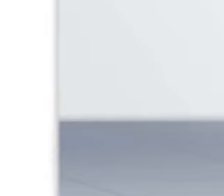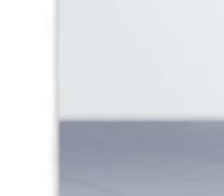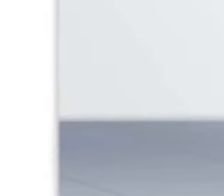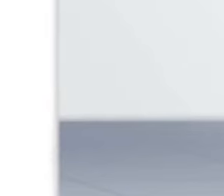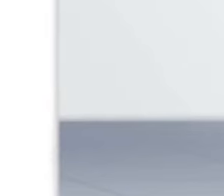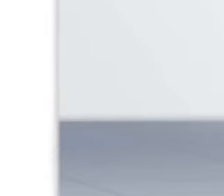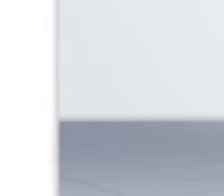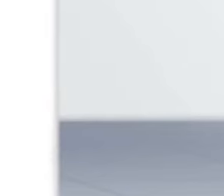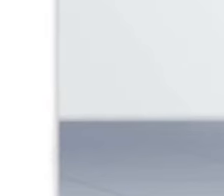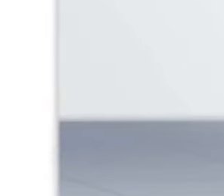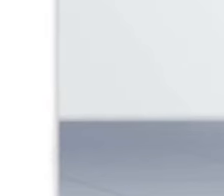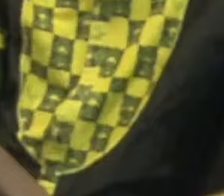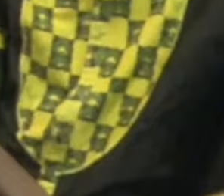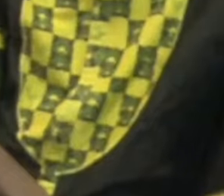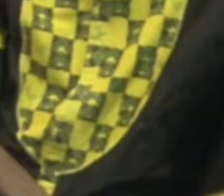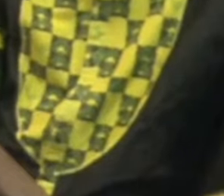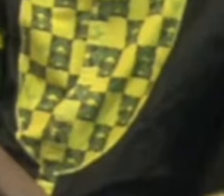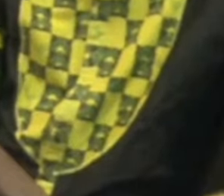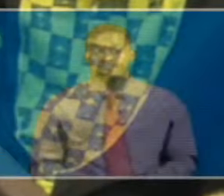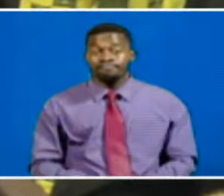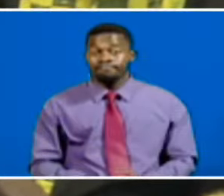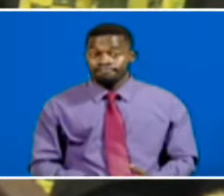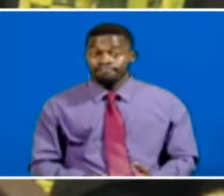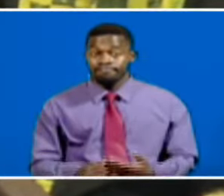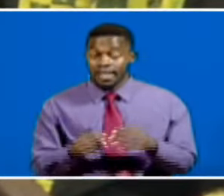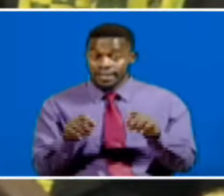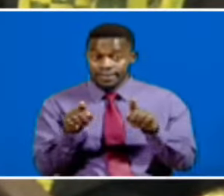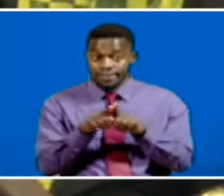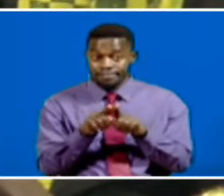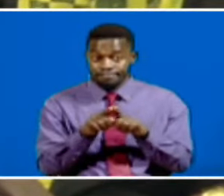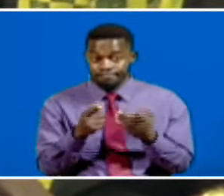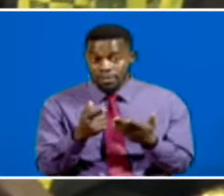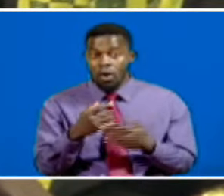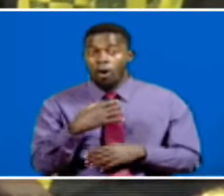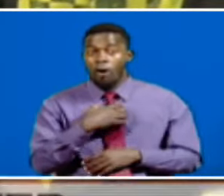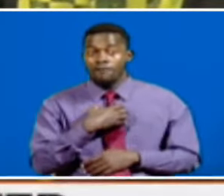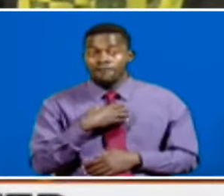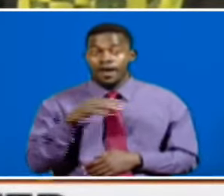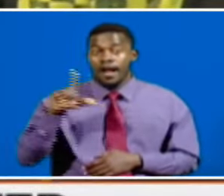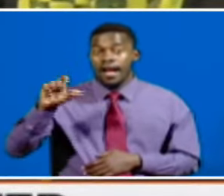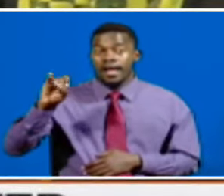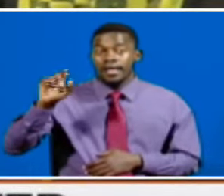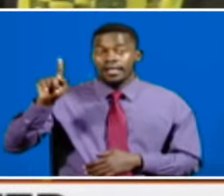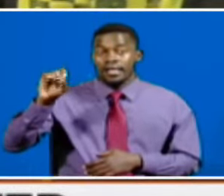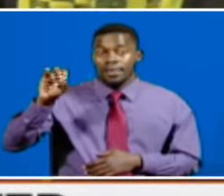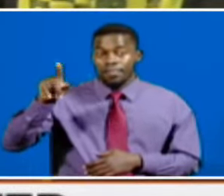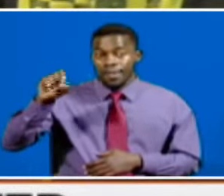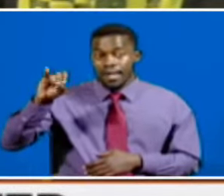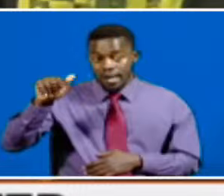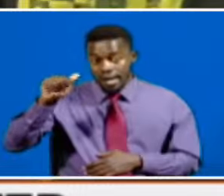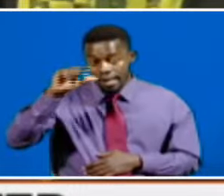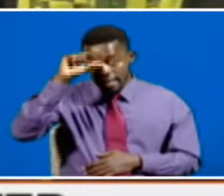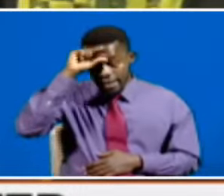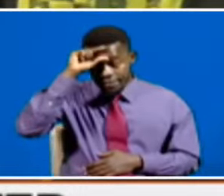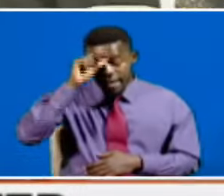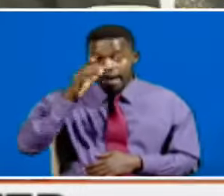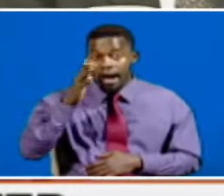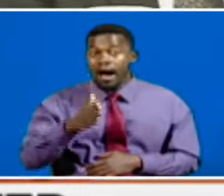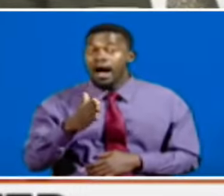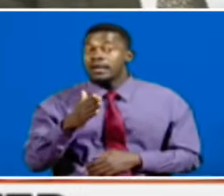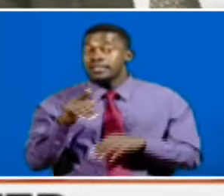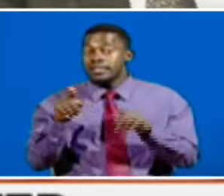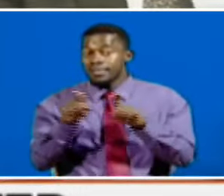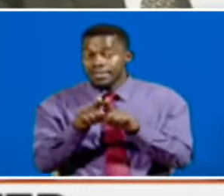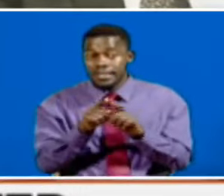infrastructure, and ICT. Further, former Laikipia governor and economist Ndiritu Mureithi, who